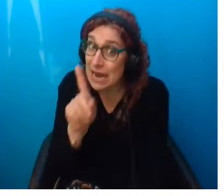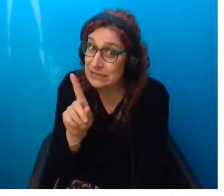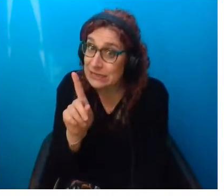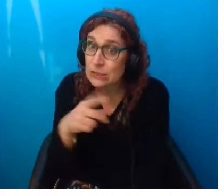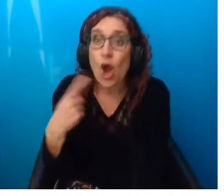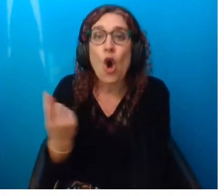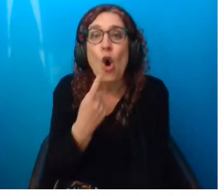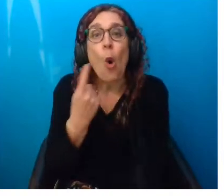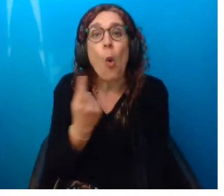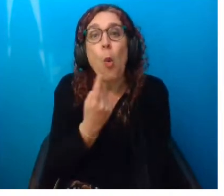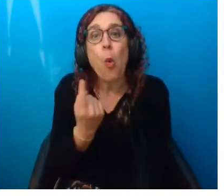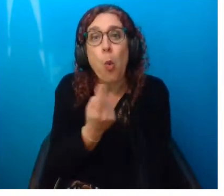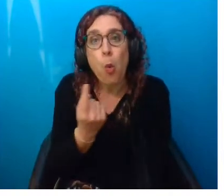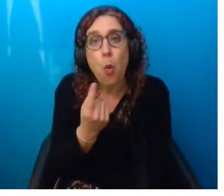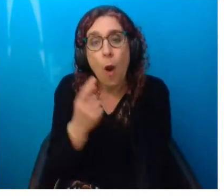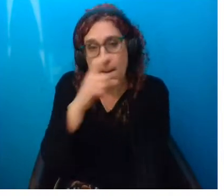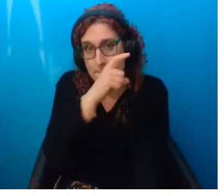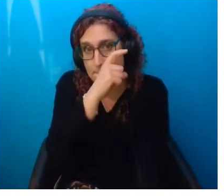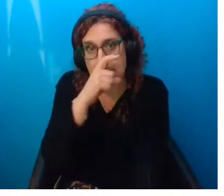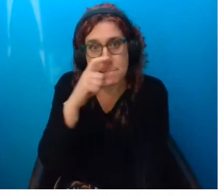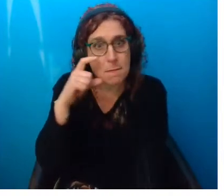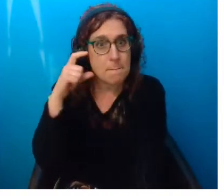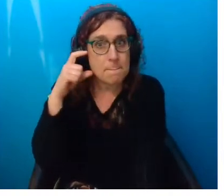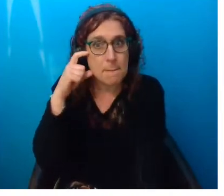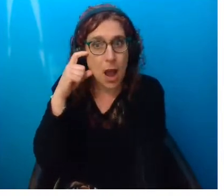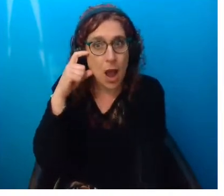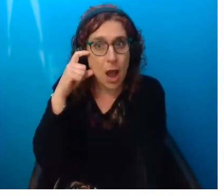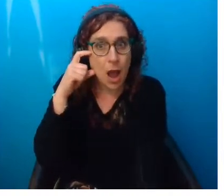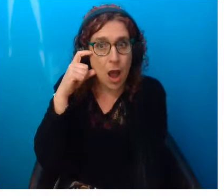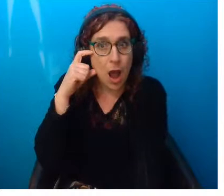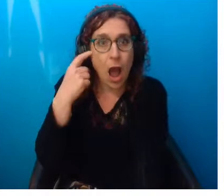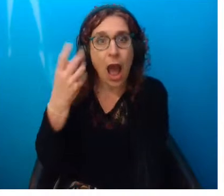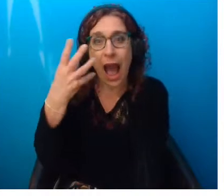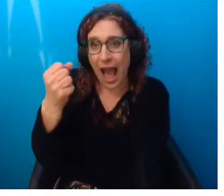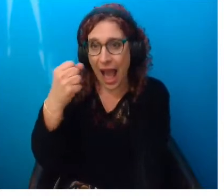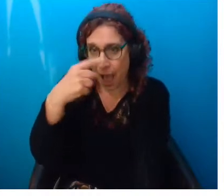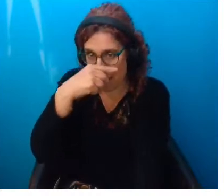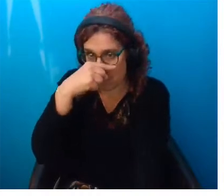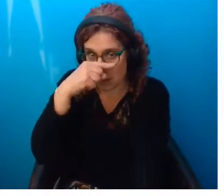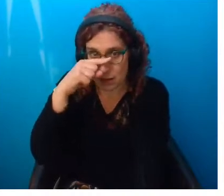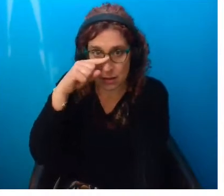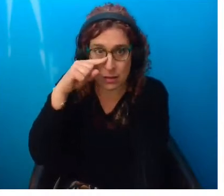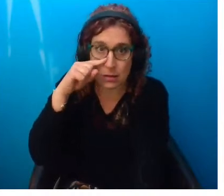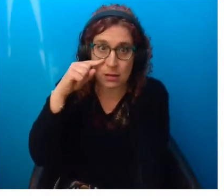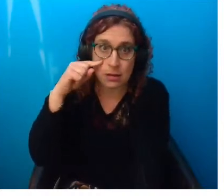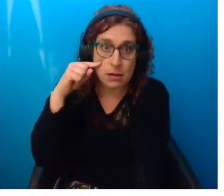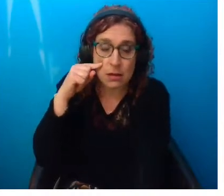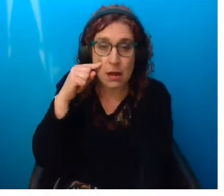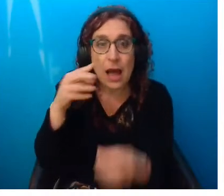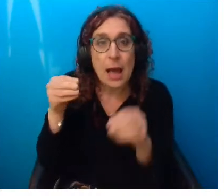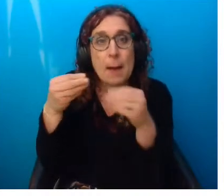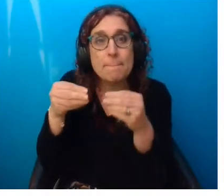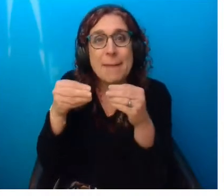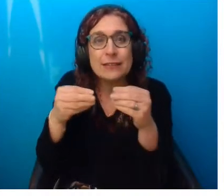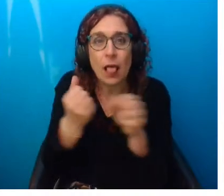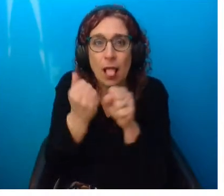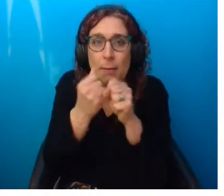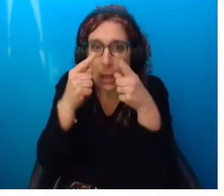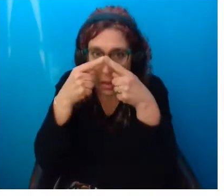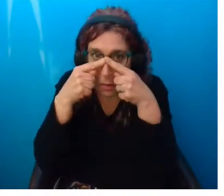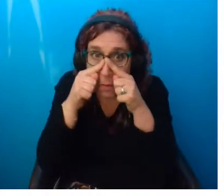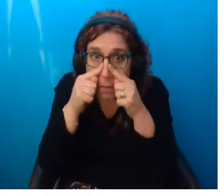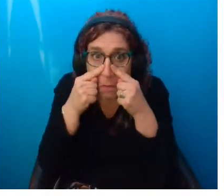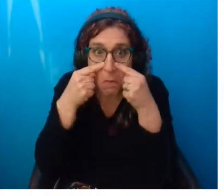are wearing the masks with the metal insert over the nose to allow you to shape it around your